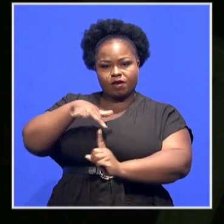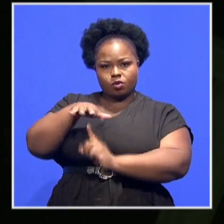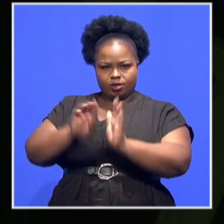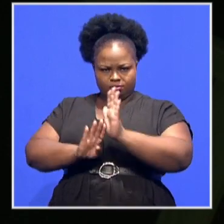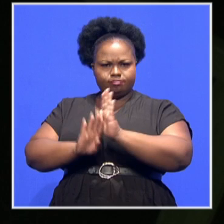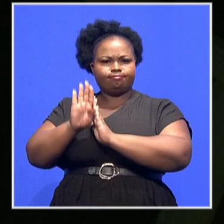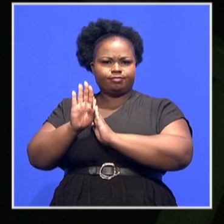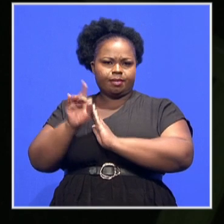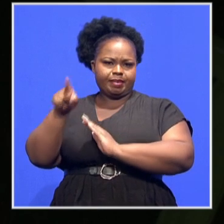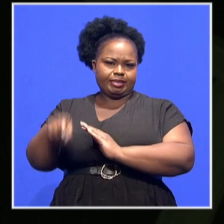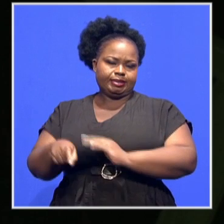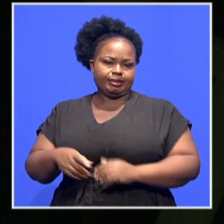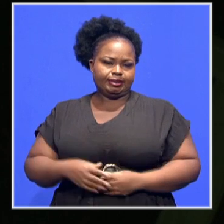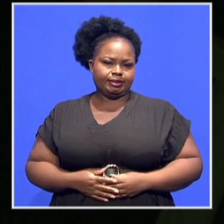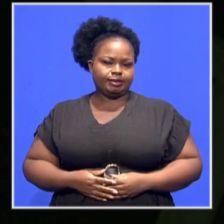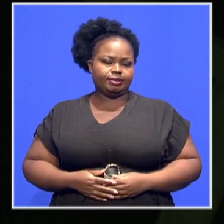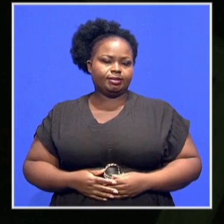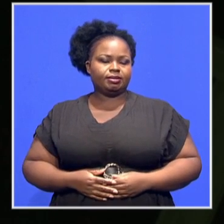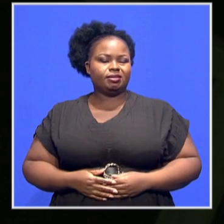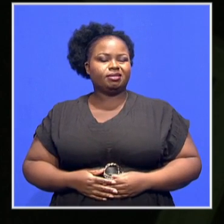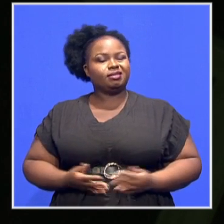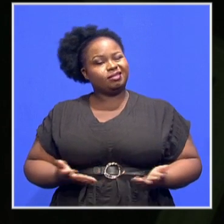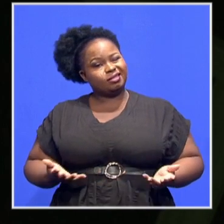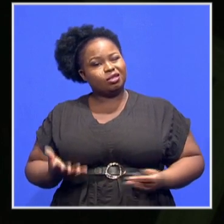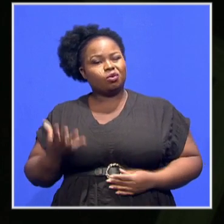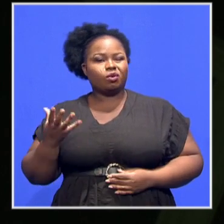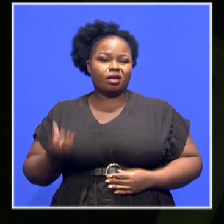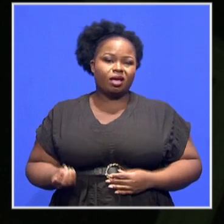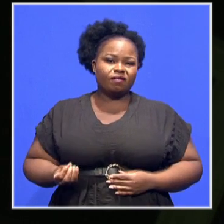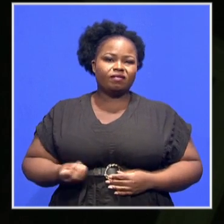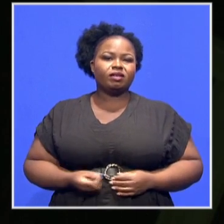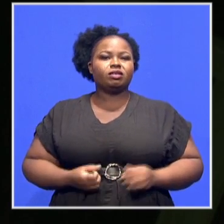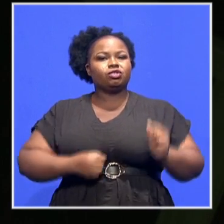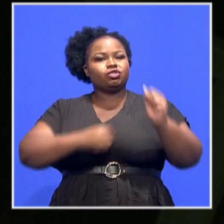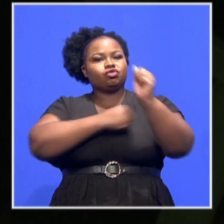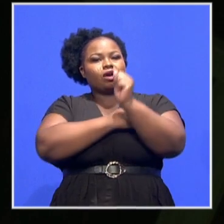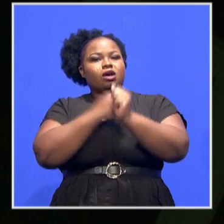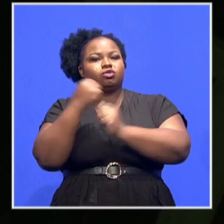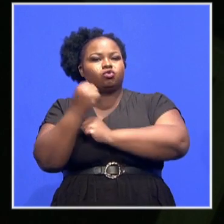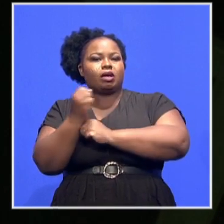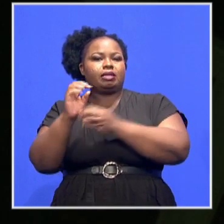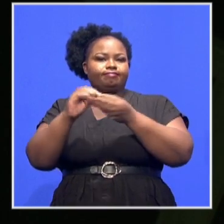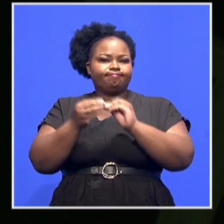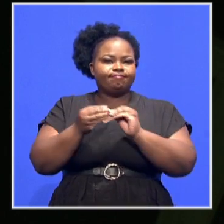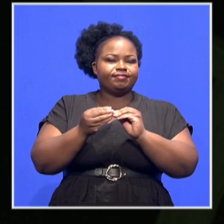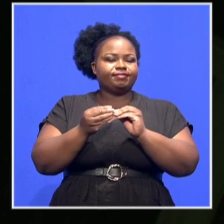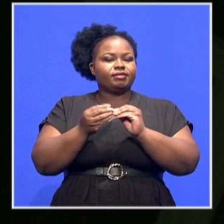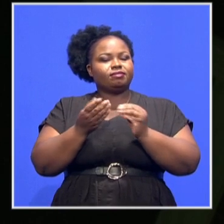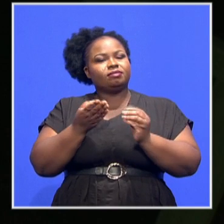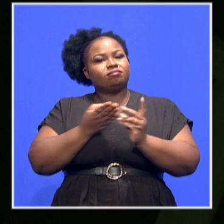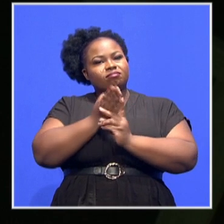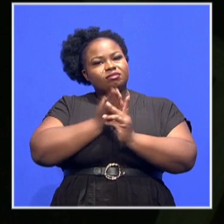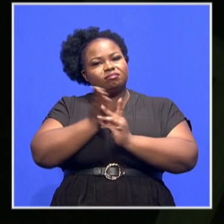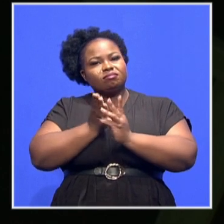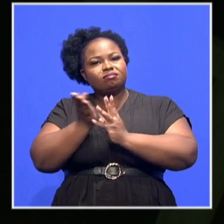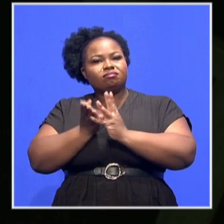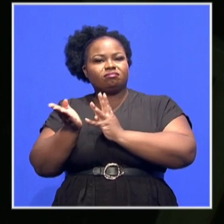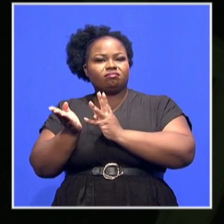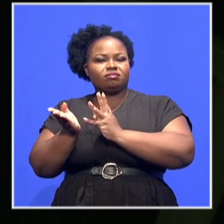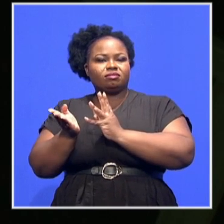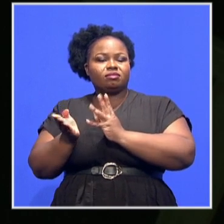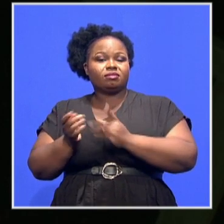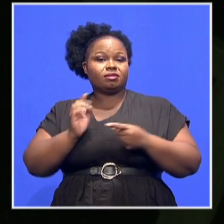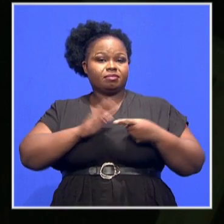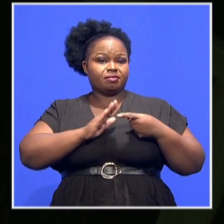have been driving a range of structural reforms through an entity in